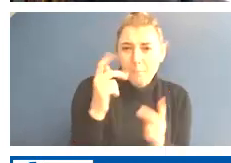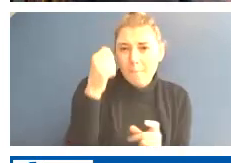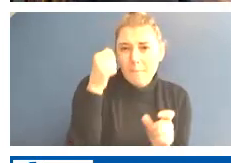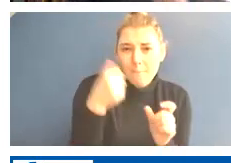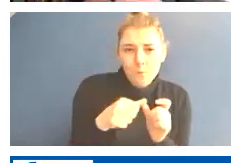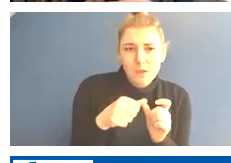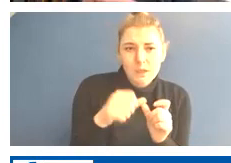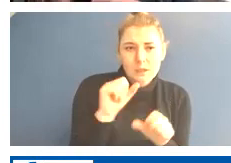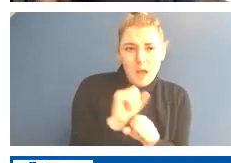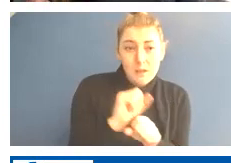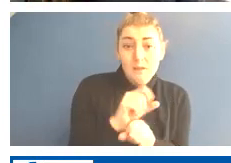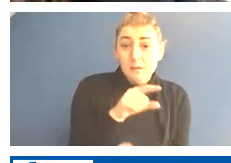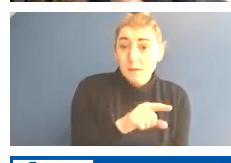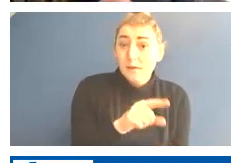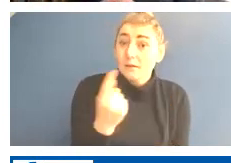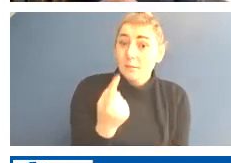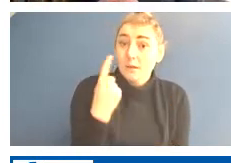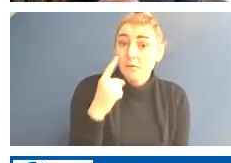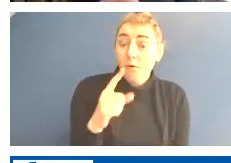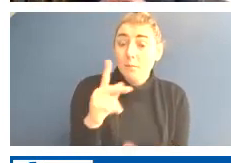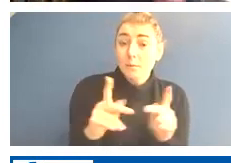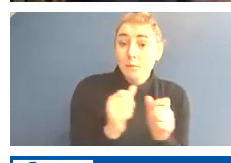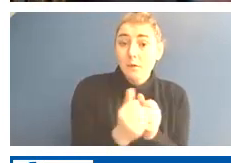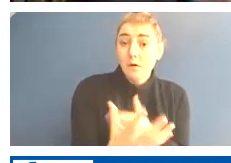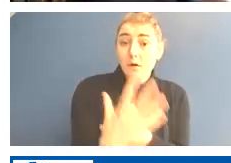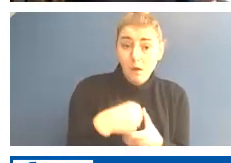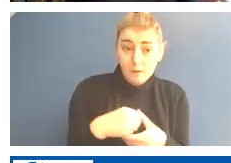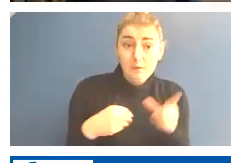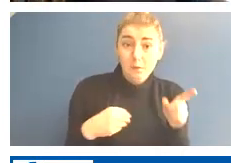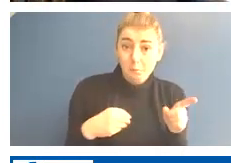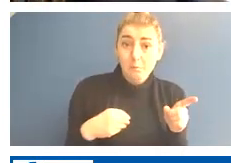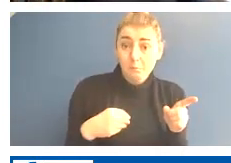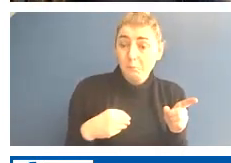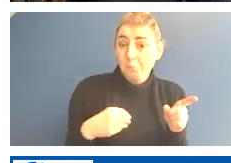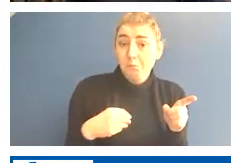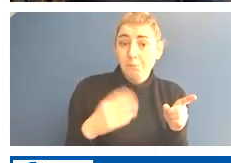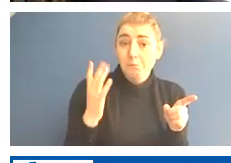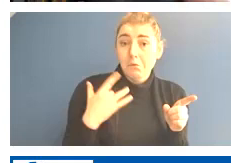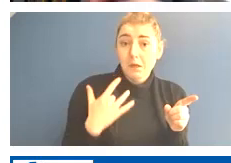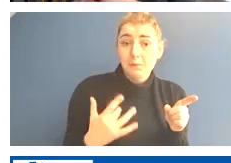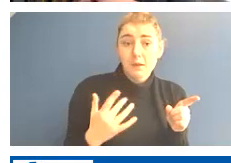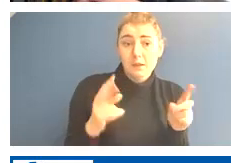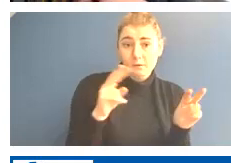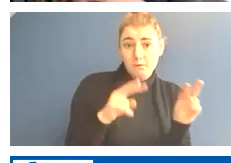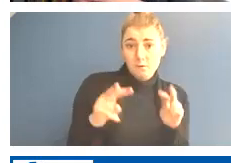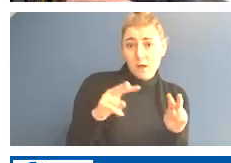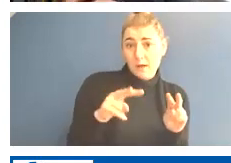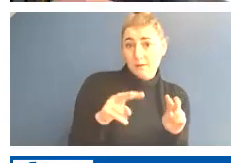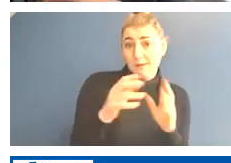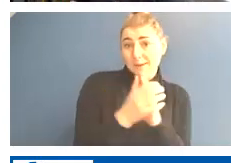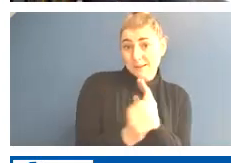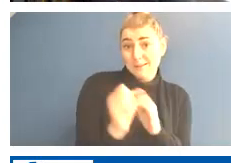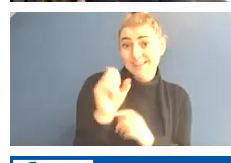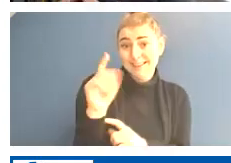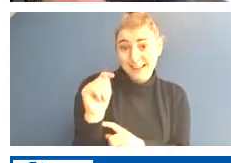task. This is something that for autistic individuals, we would typically view as a skill set that is going to